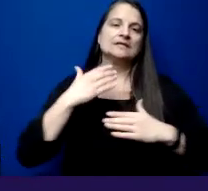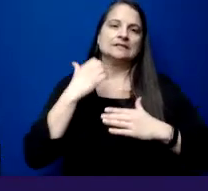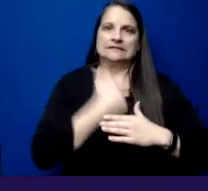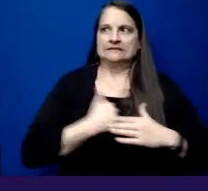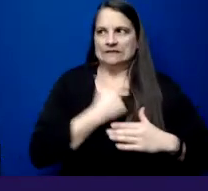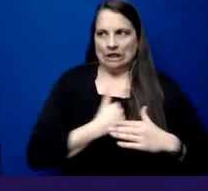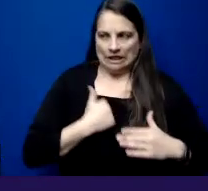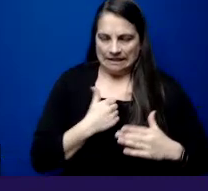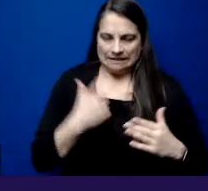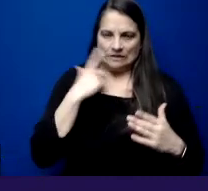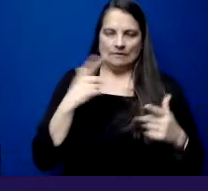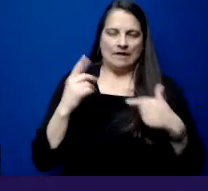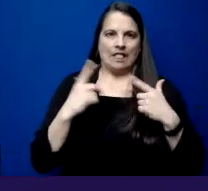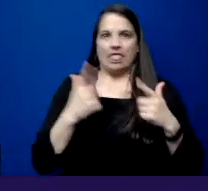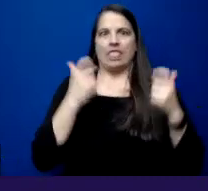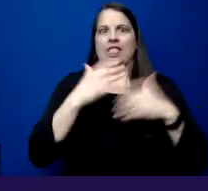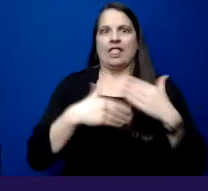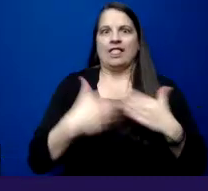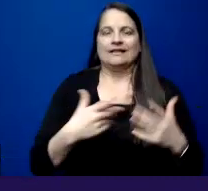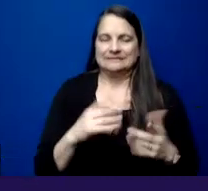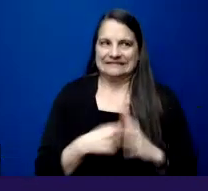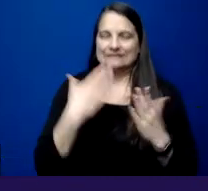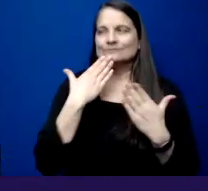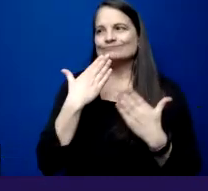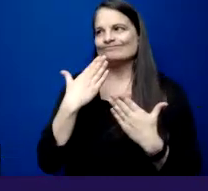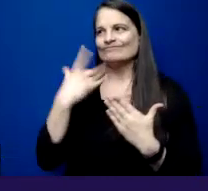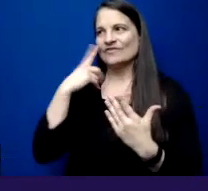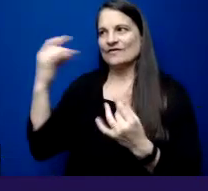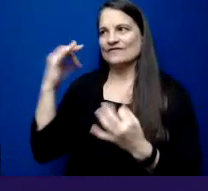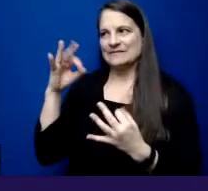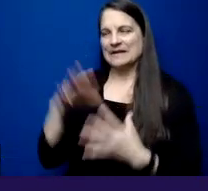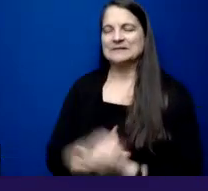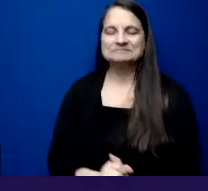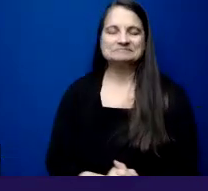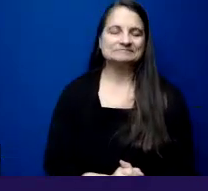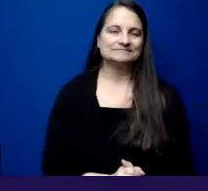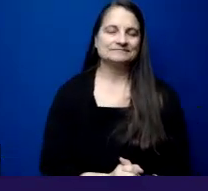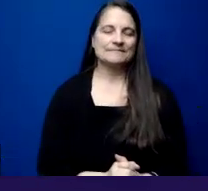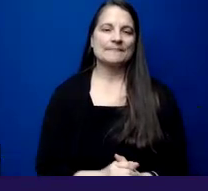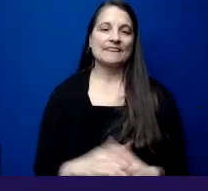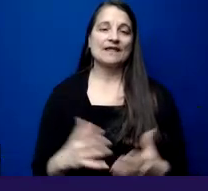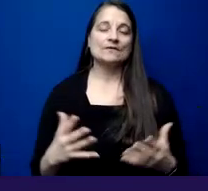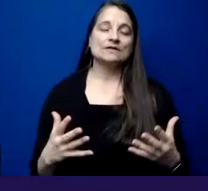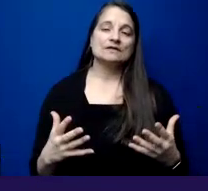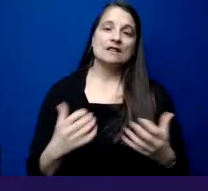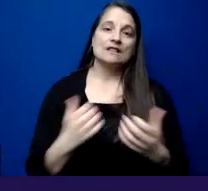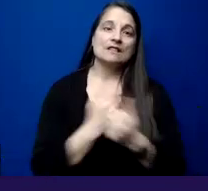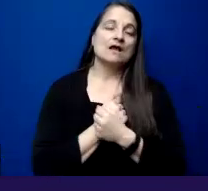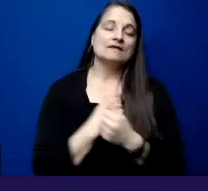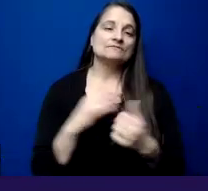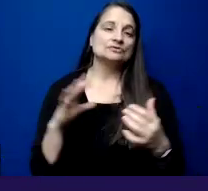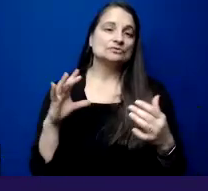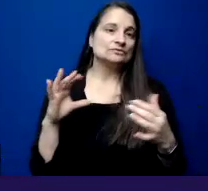for being so speedy in the beginning. We appreciate that feedback. We would love to connect with you in other